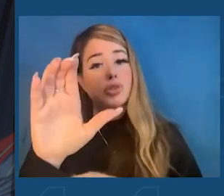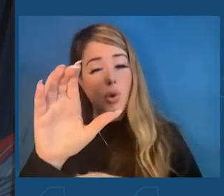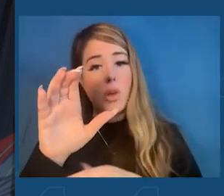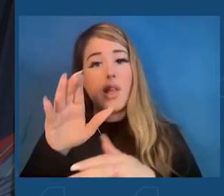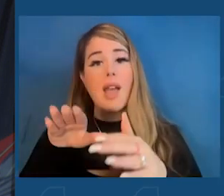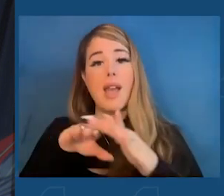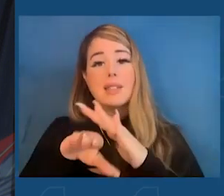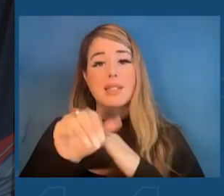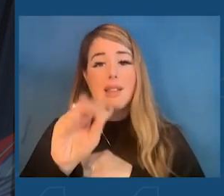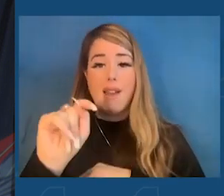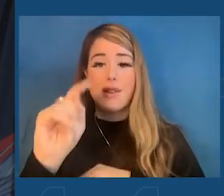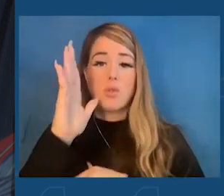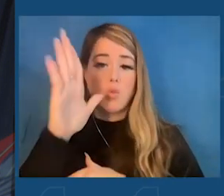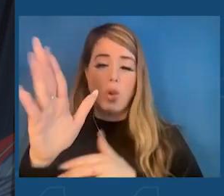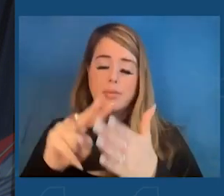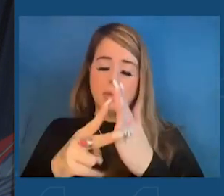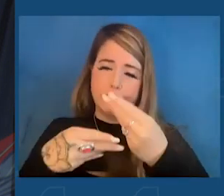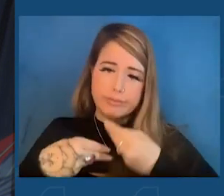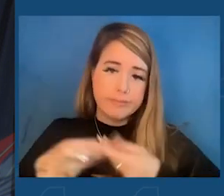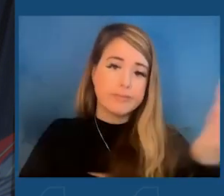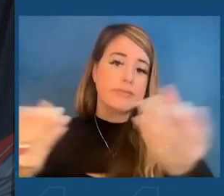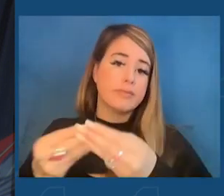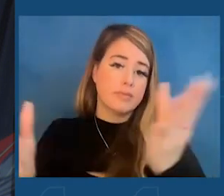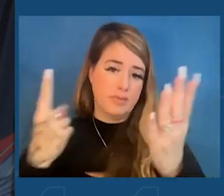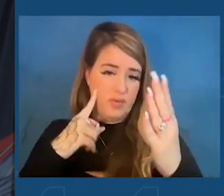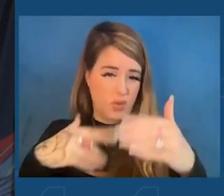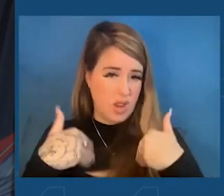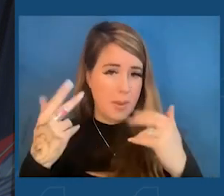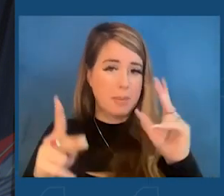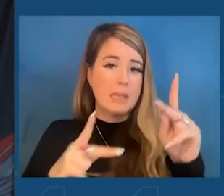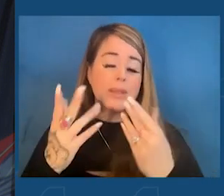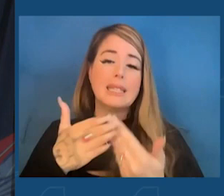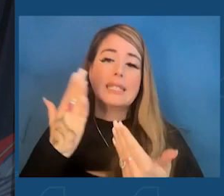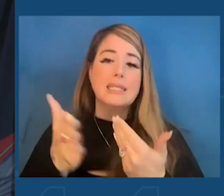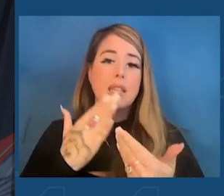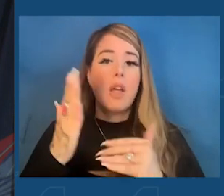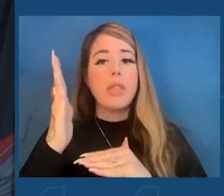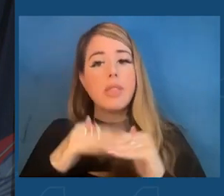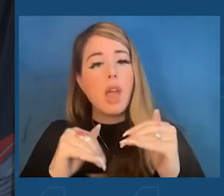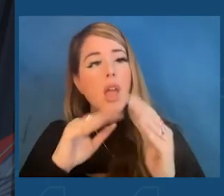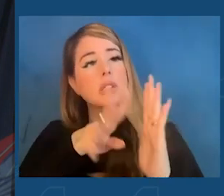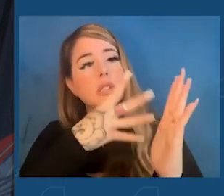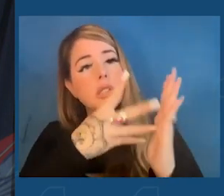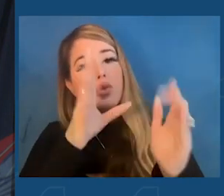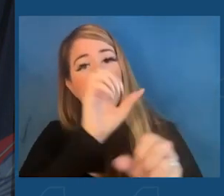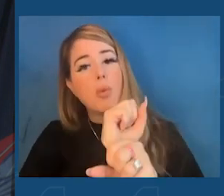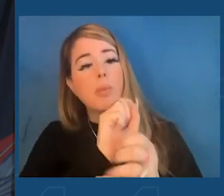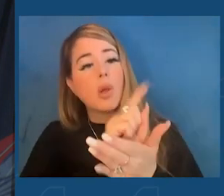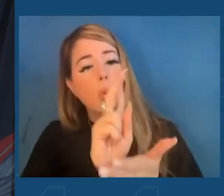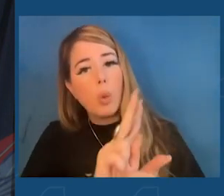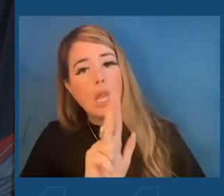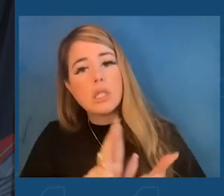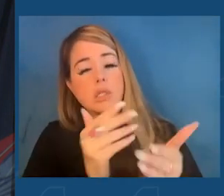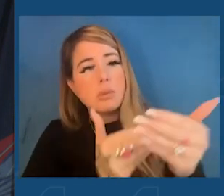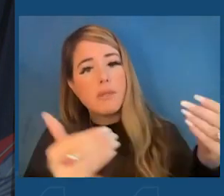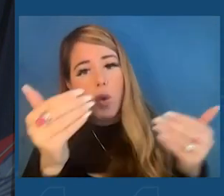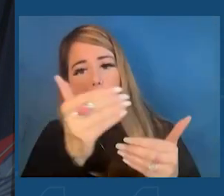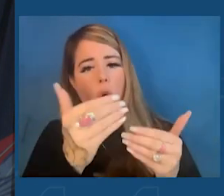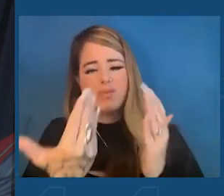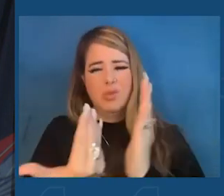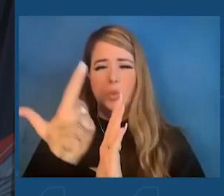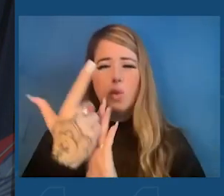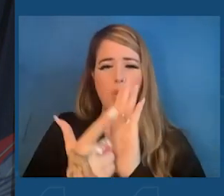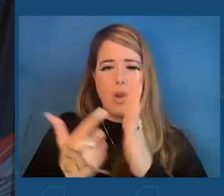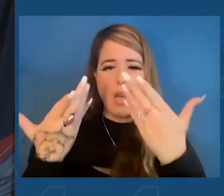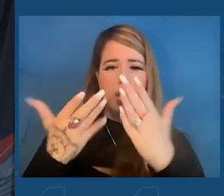dramatically expand access to contraception for young people. Instead of scheduling an appointment weeks in advance, the new law will allow them to stop by on